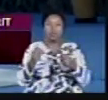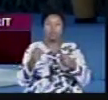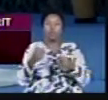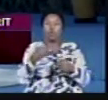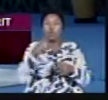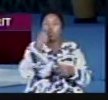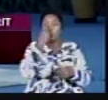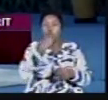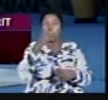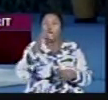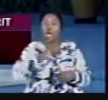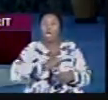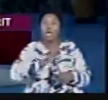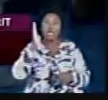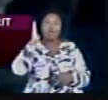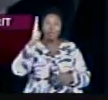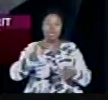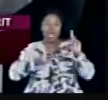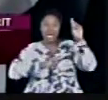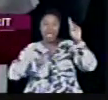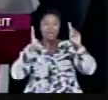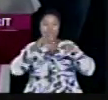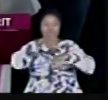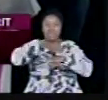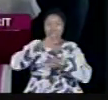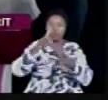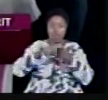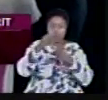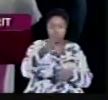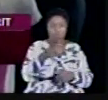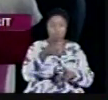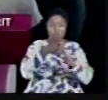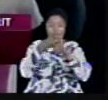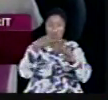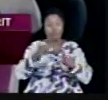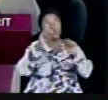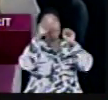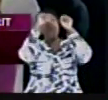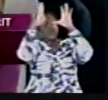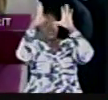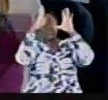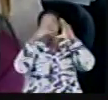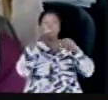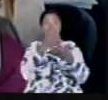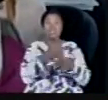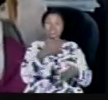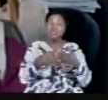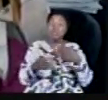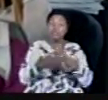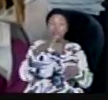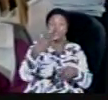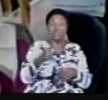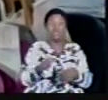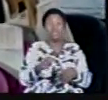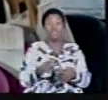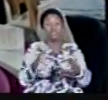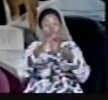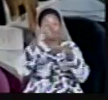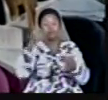will send unto you from the Father, even the Spirit of truth,